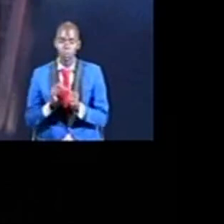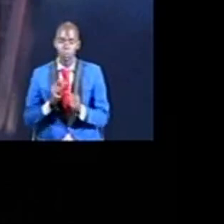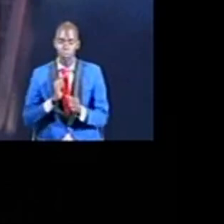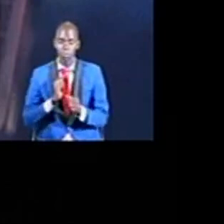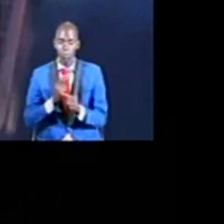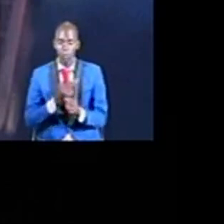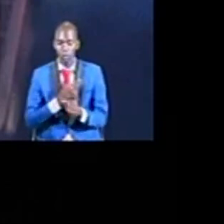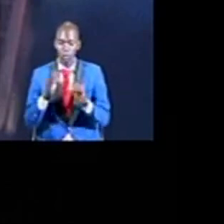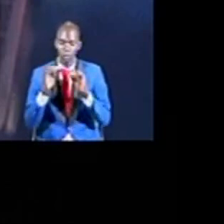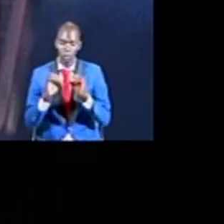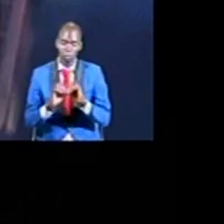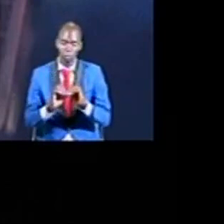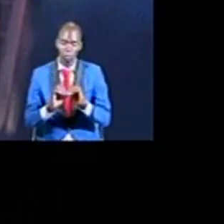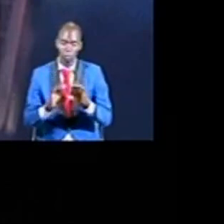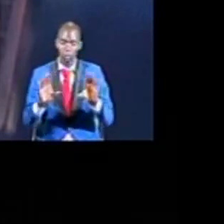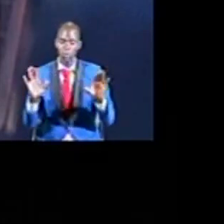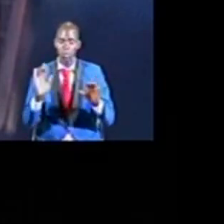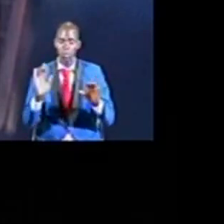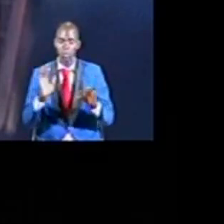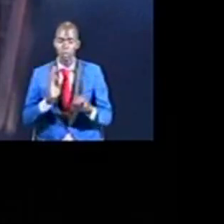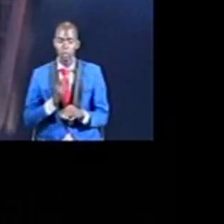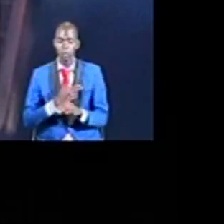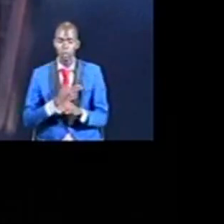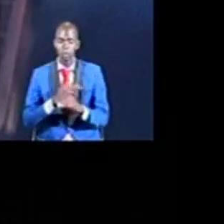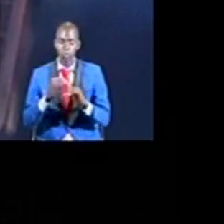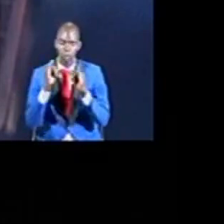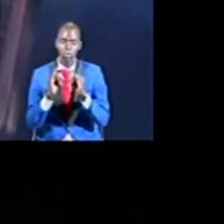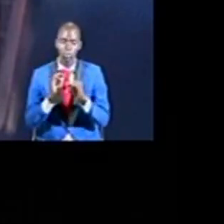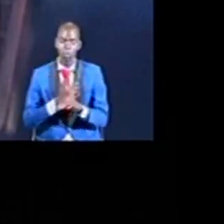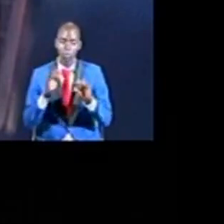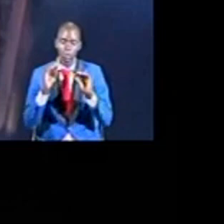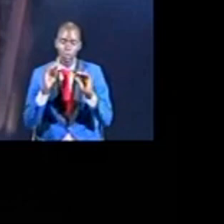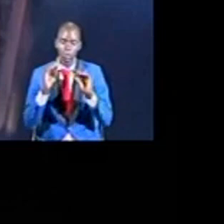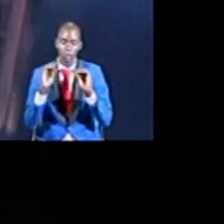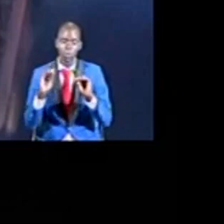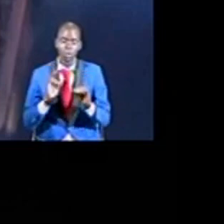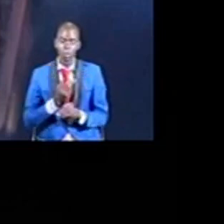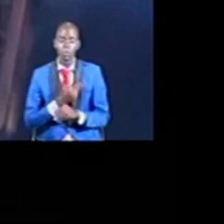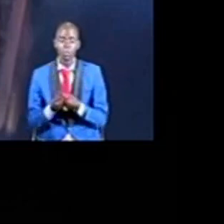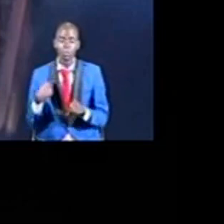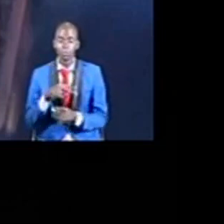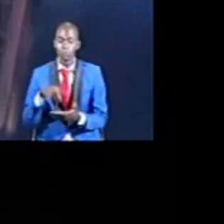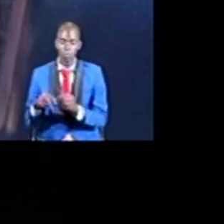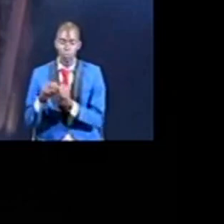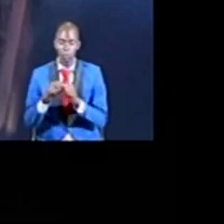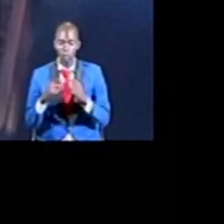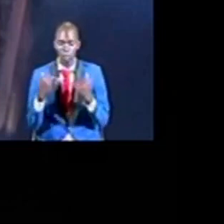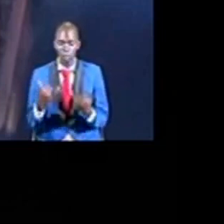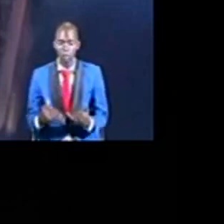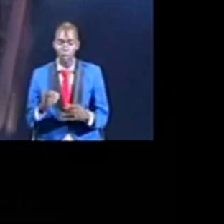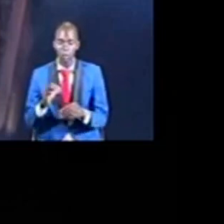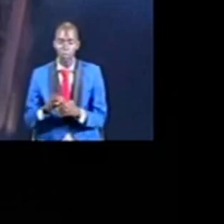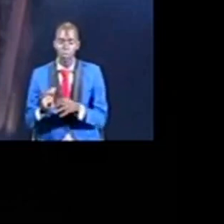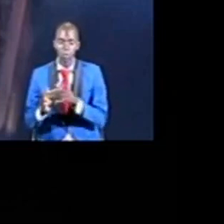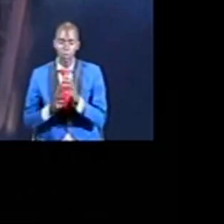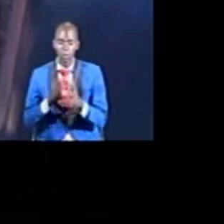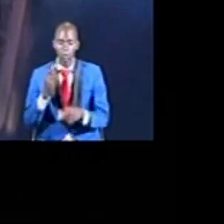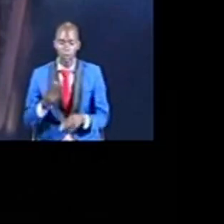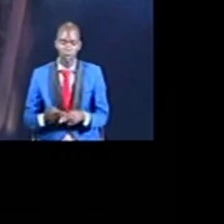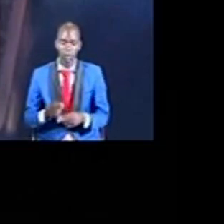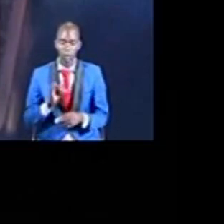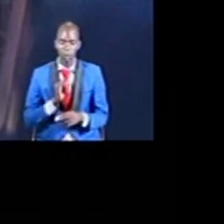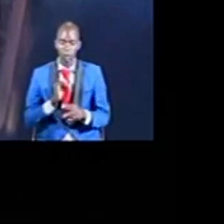us, instruct us, teach us as we read together now. In Jesus' name, I